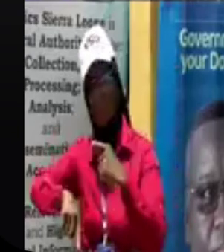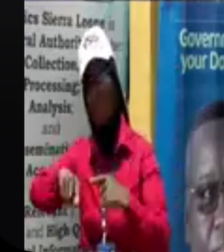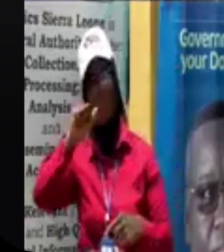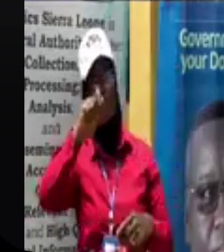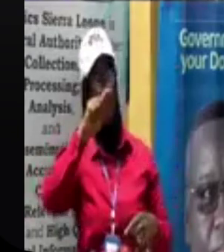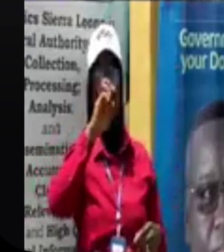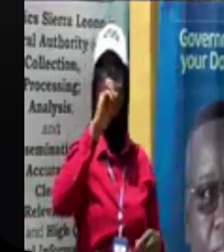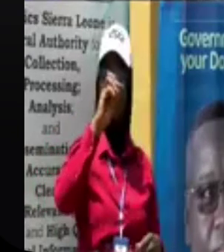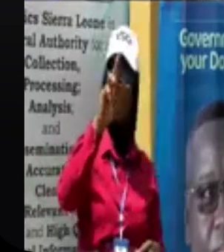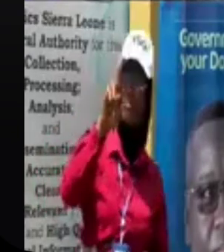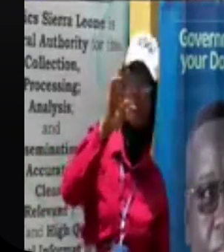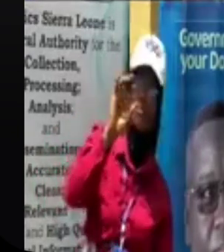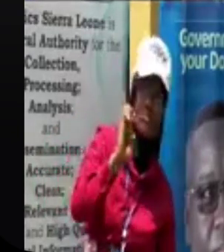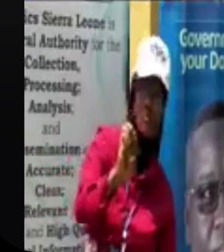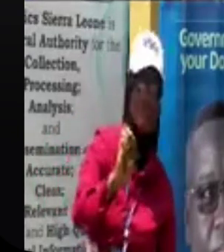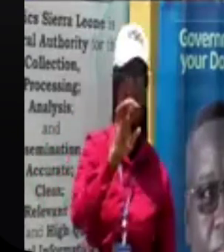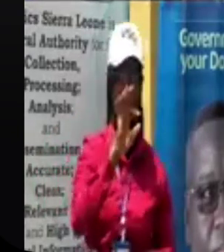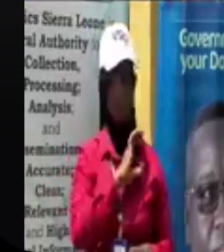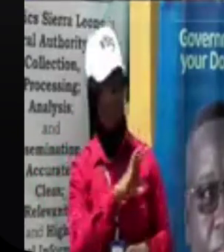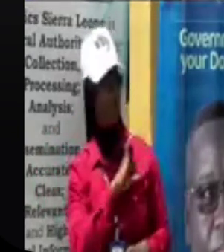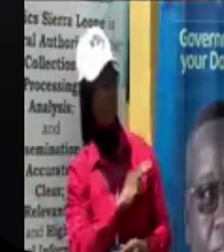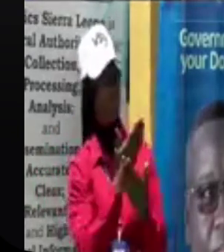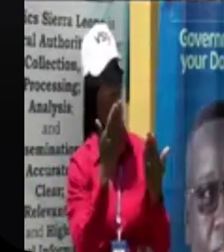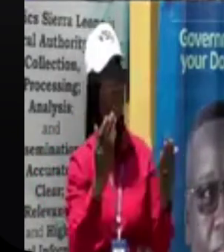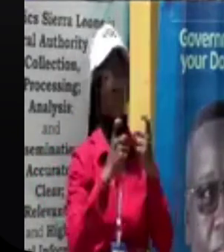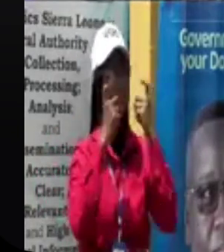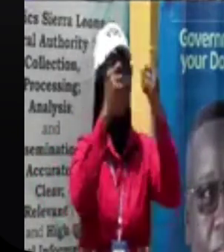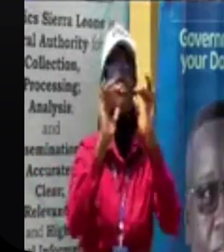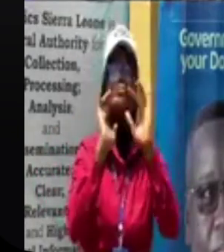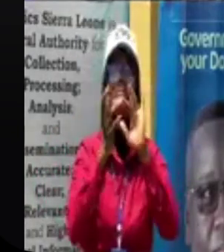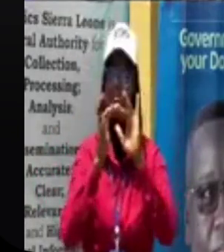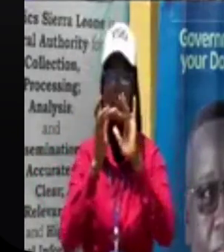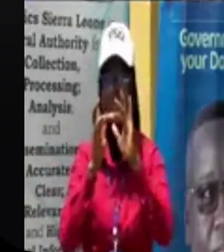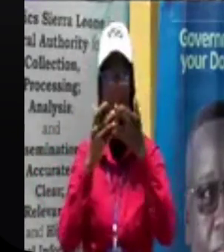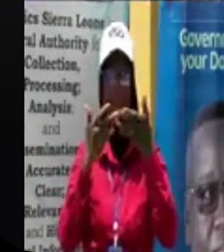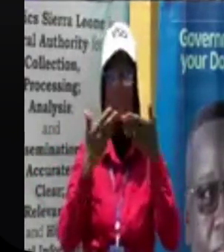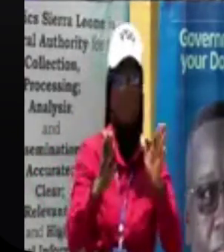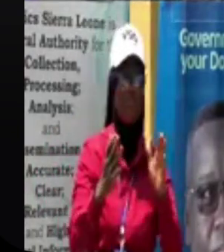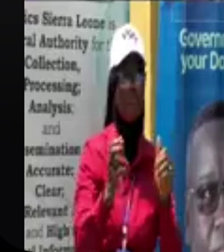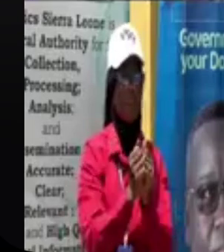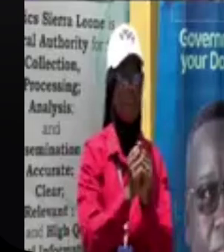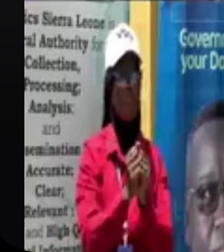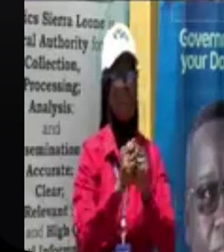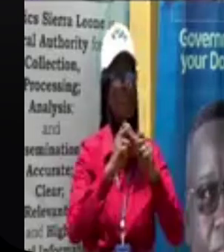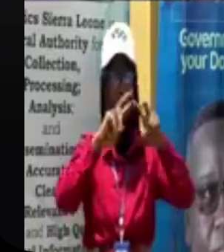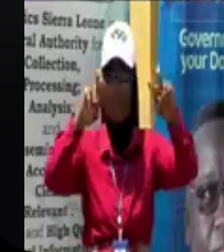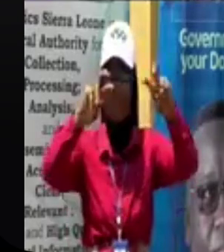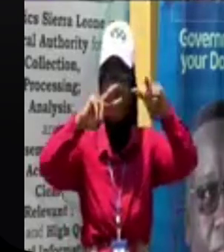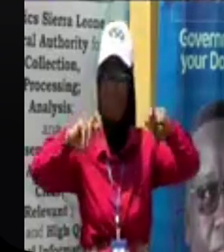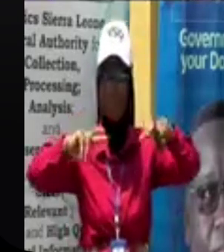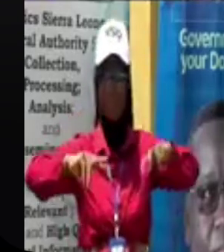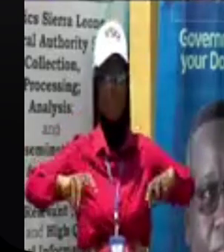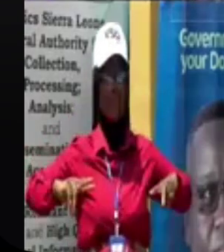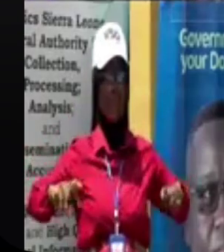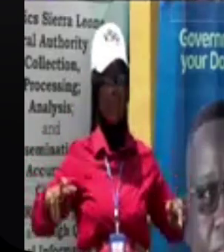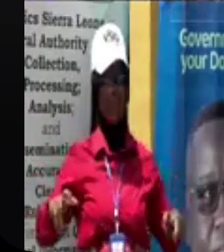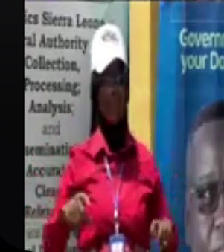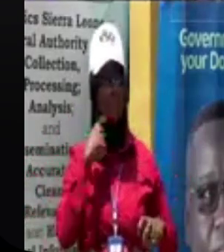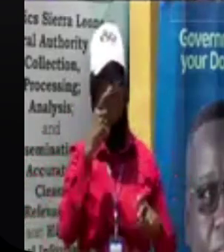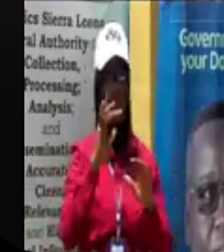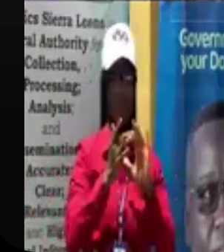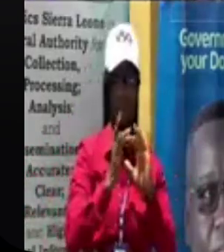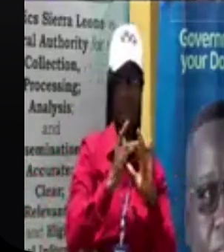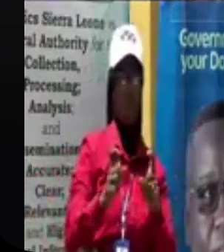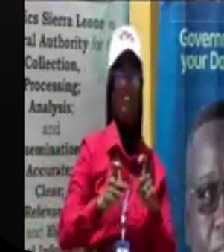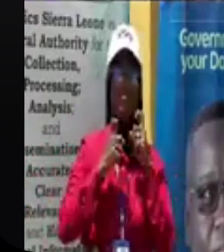some beneficiaries, and then go give them data, and I want for life. I'm a researcher. When I speak to data, I want to